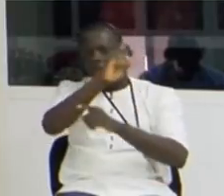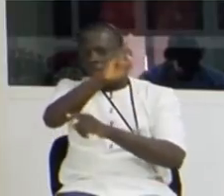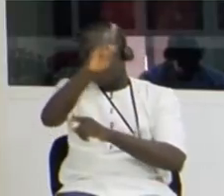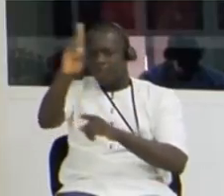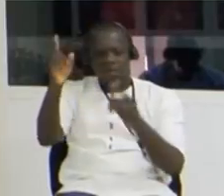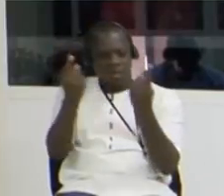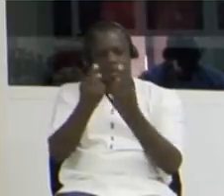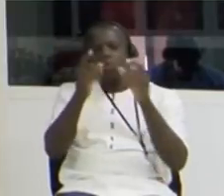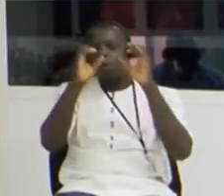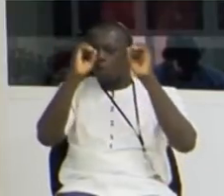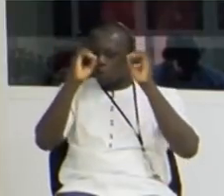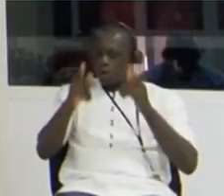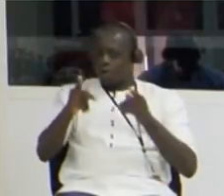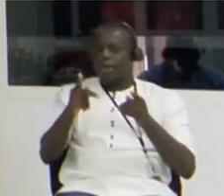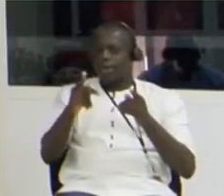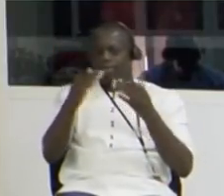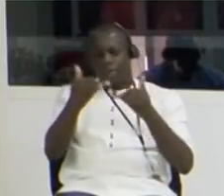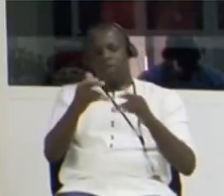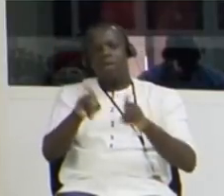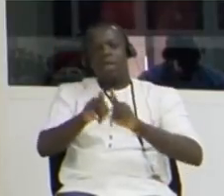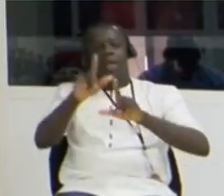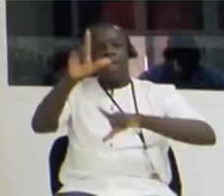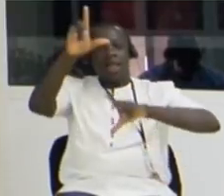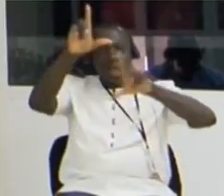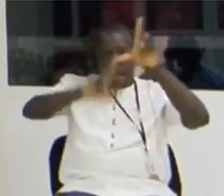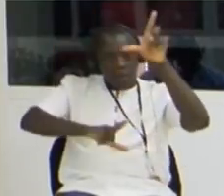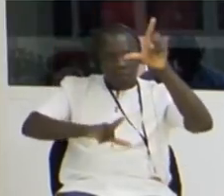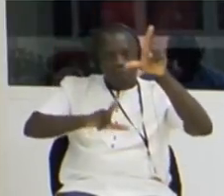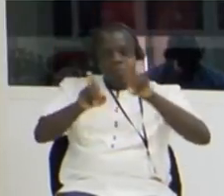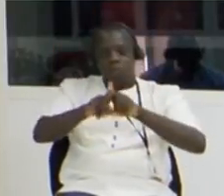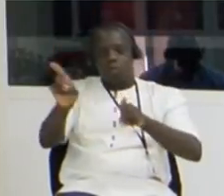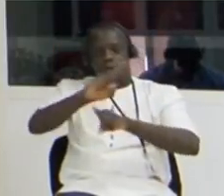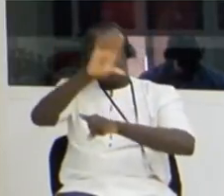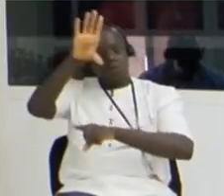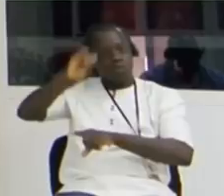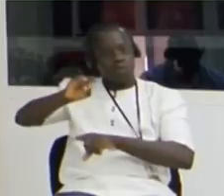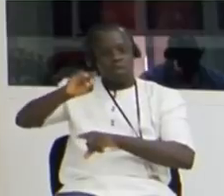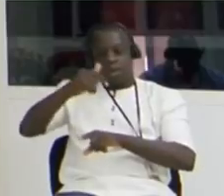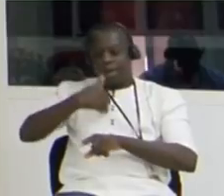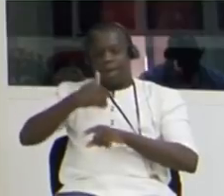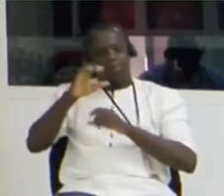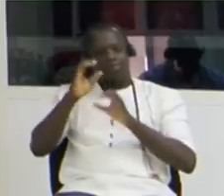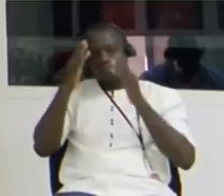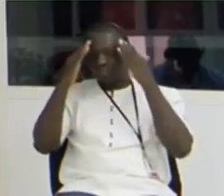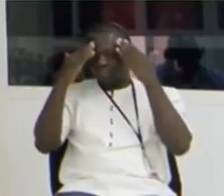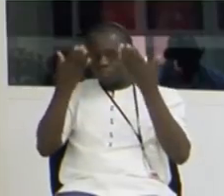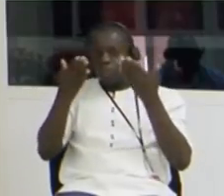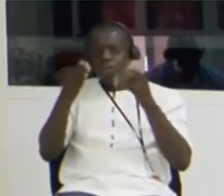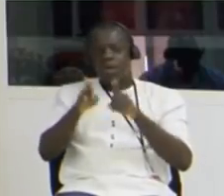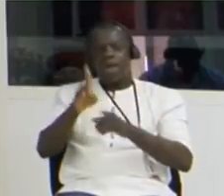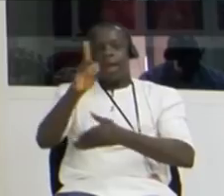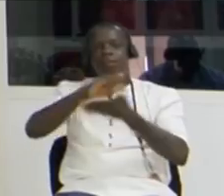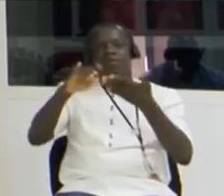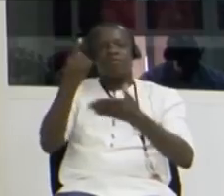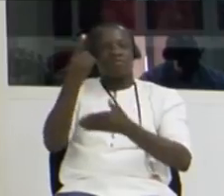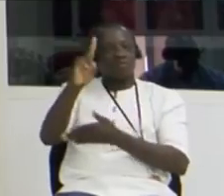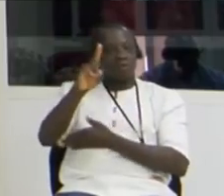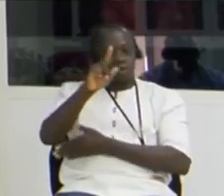of interaction, I cannot tell you, because apart from the first one, I don't attend those